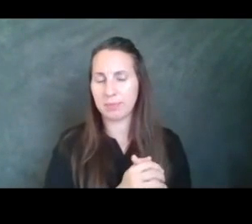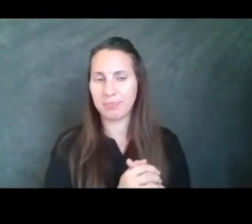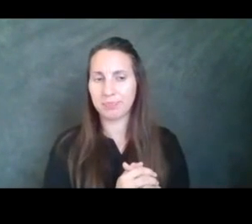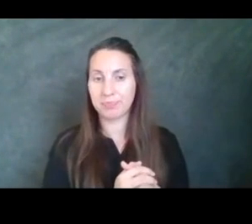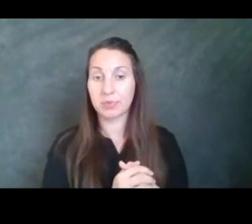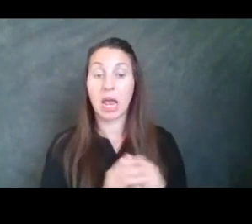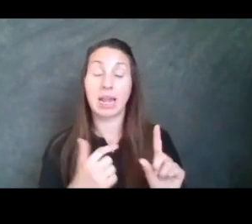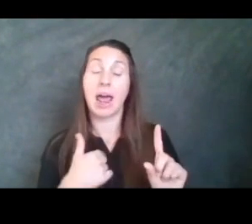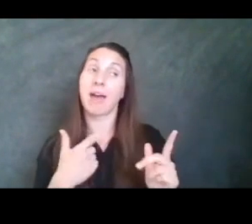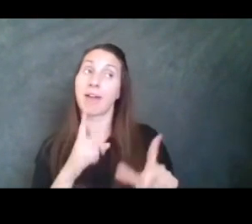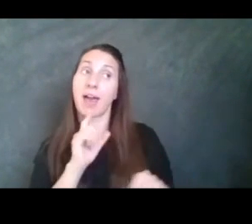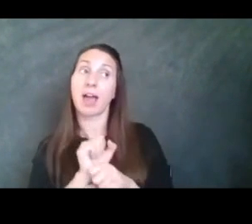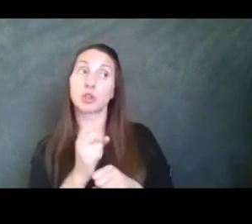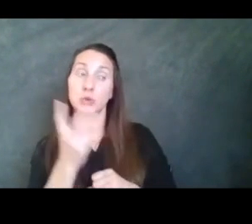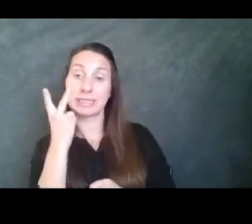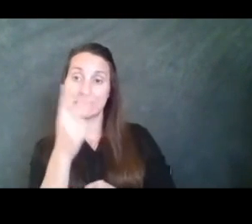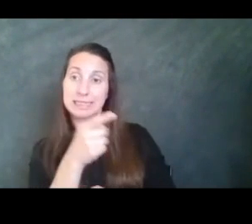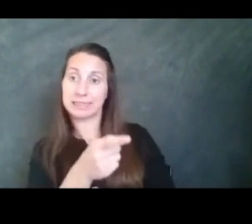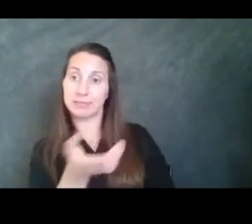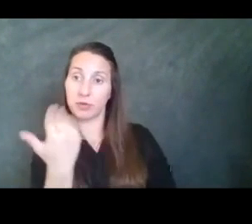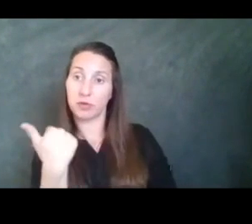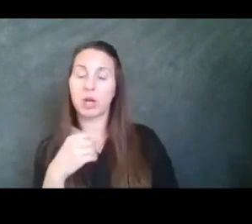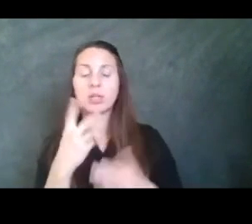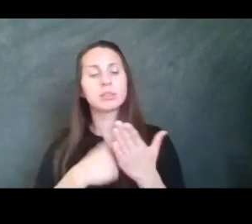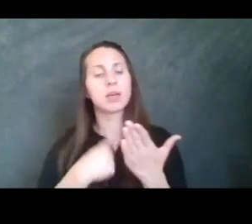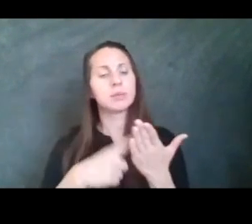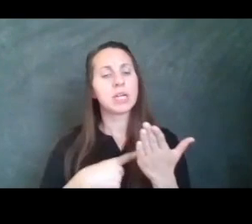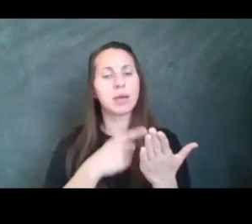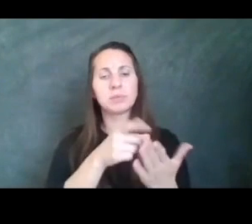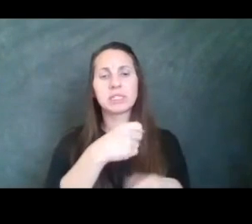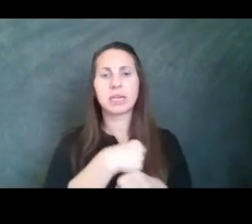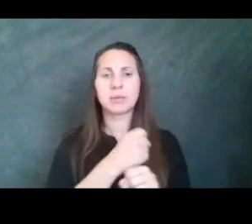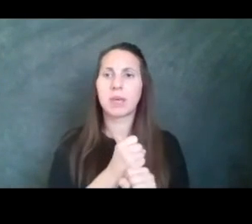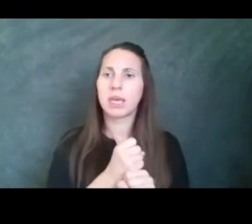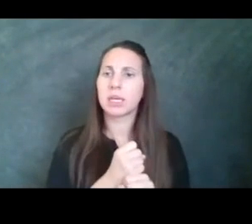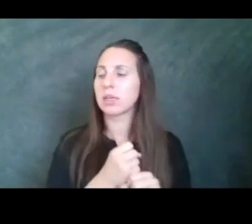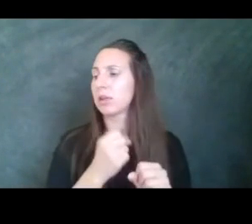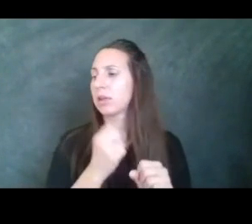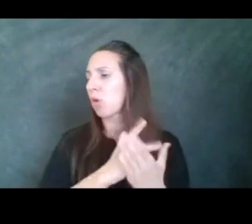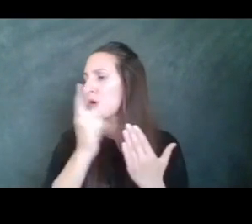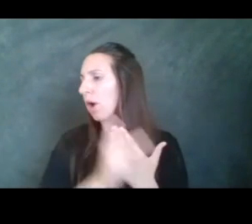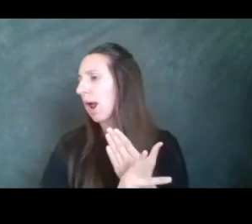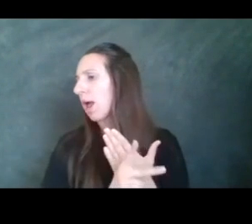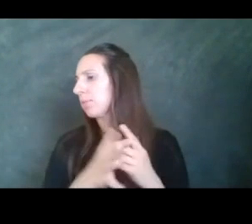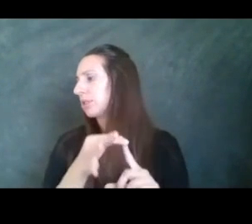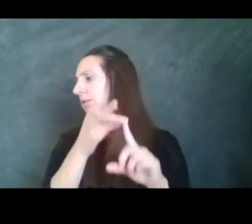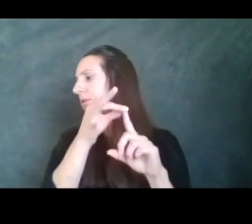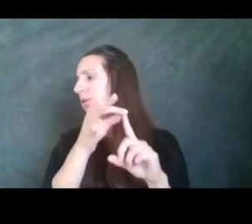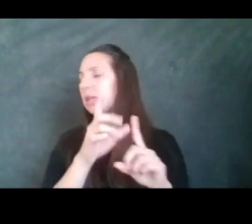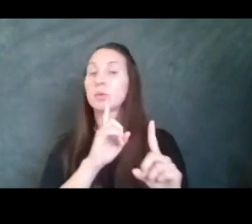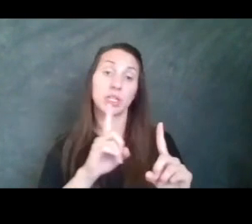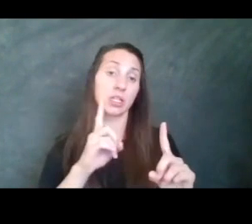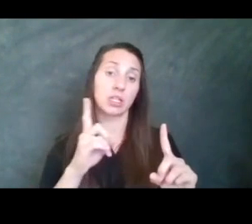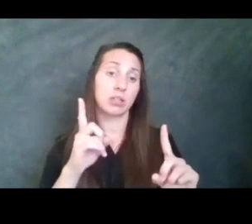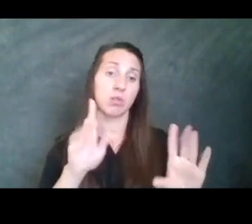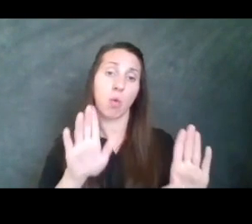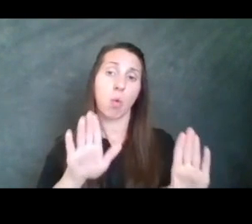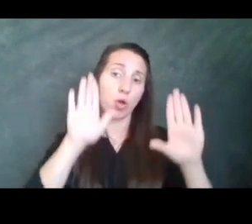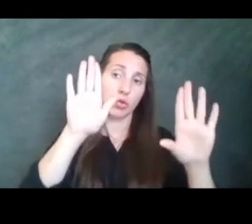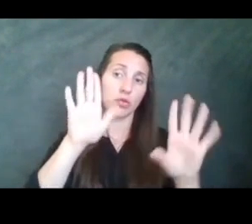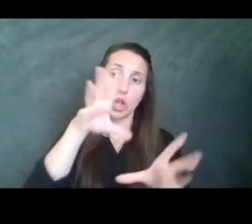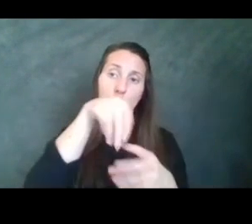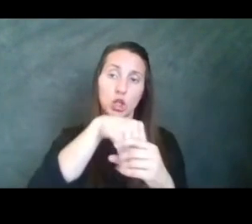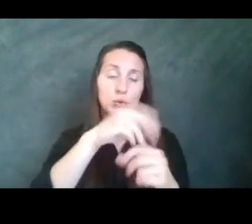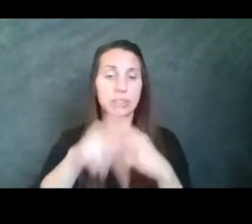seen this, and sometimes they name programs like Tikva. You know, it's a very wonderful, inclusive